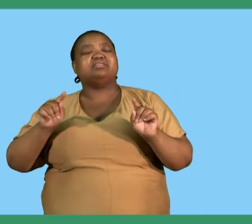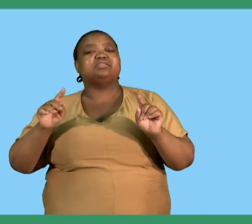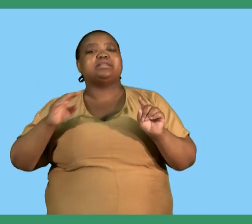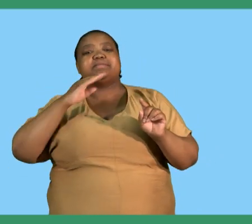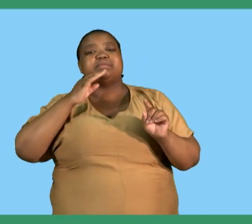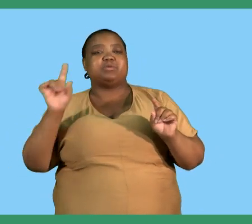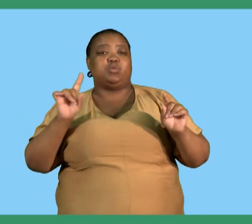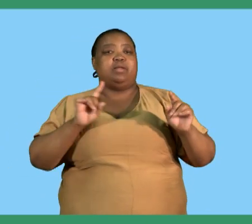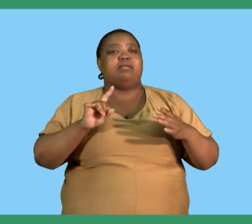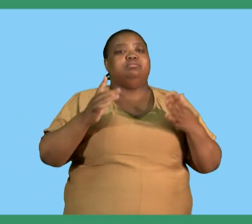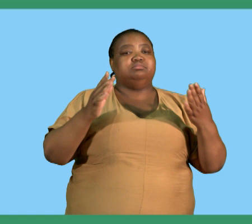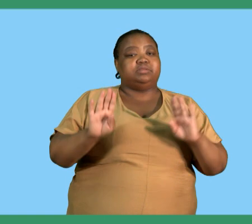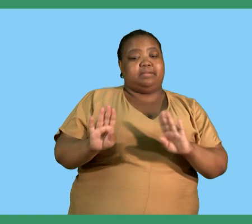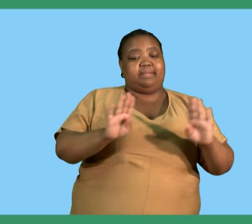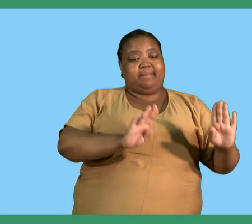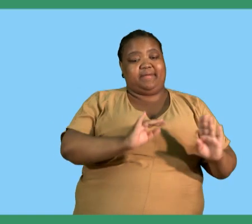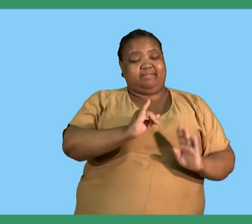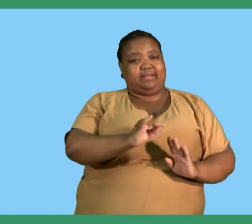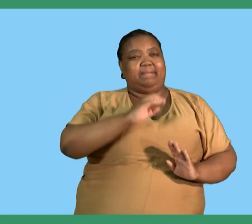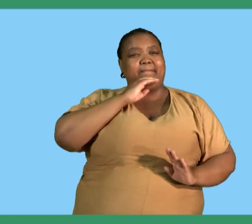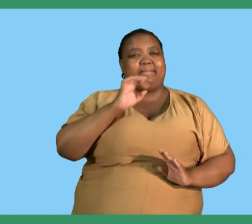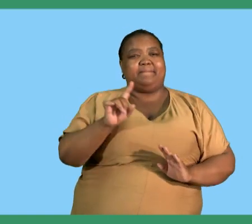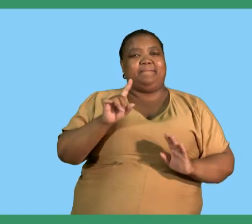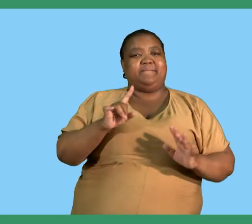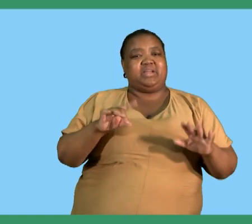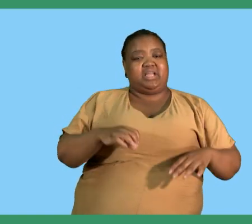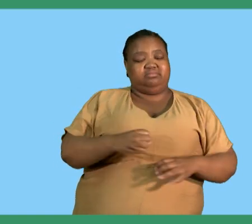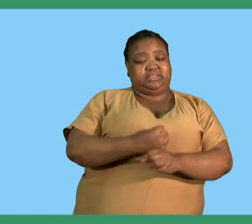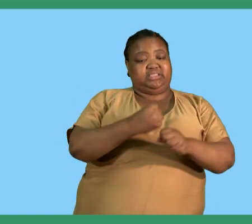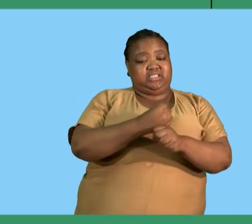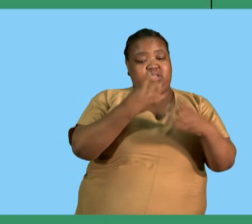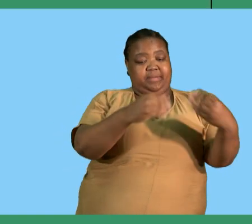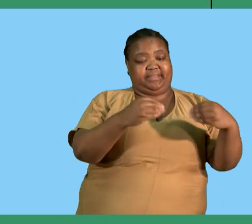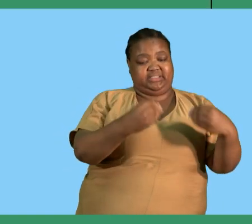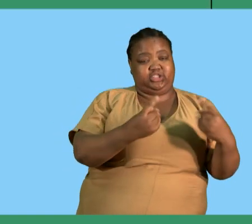but unprofessional behavior includes actions of the employees.